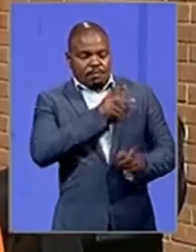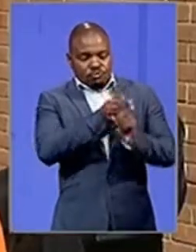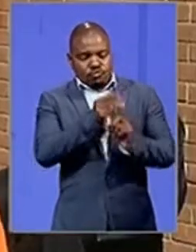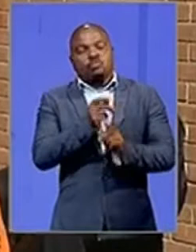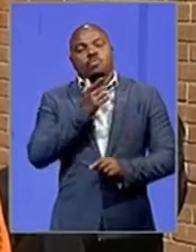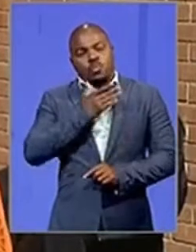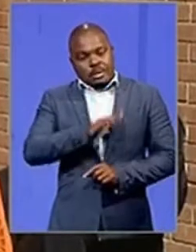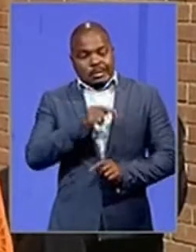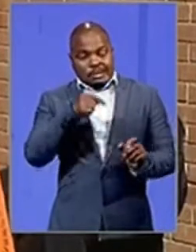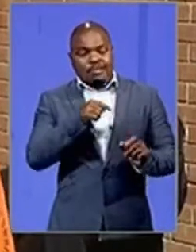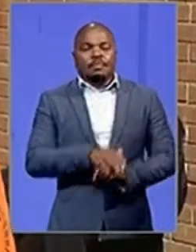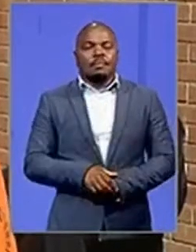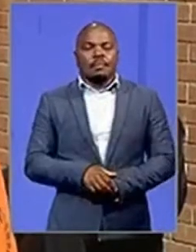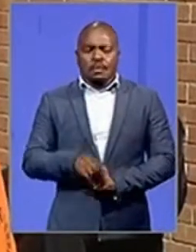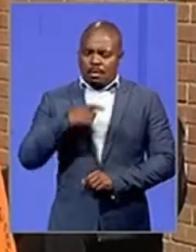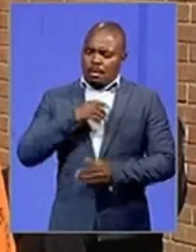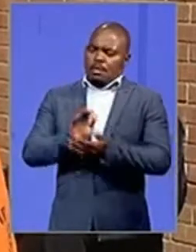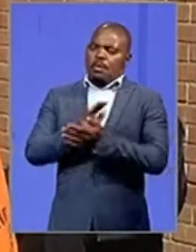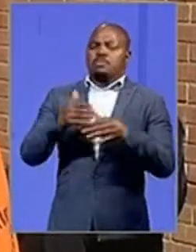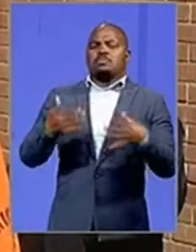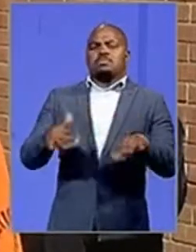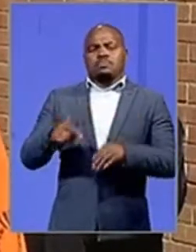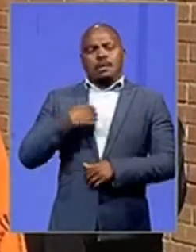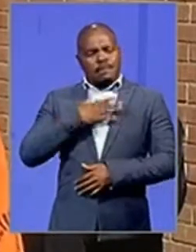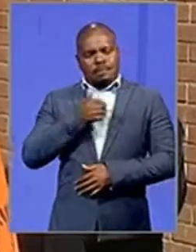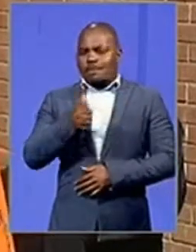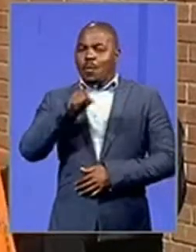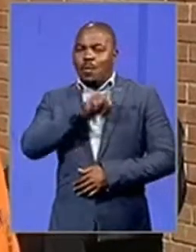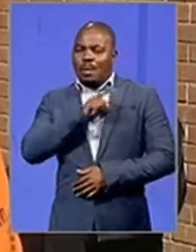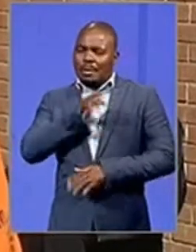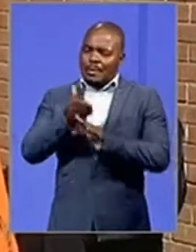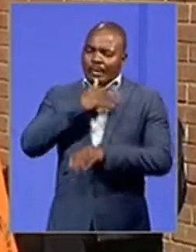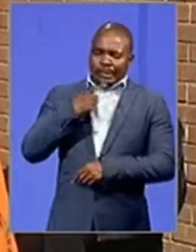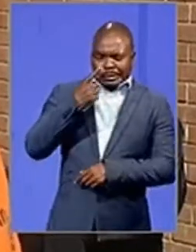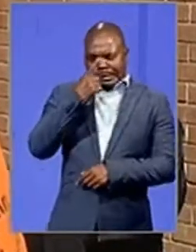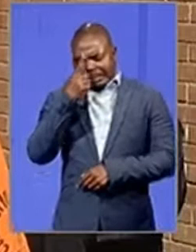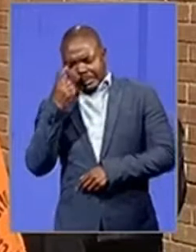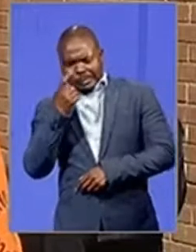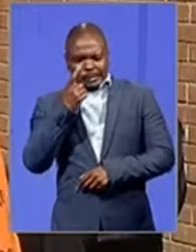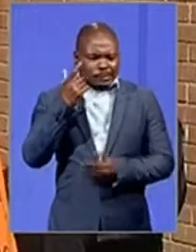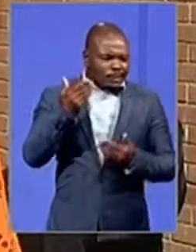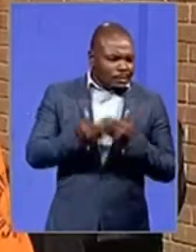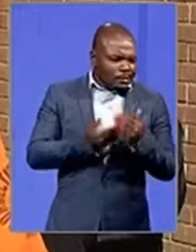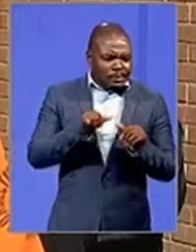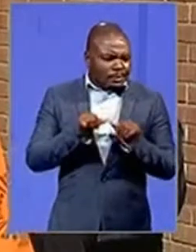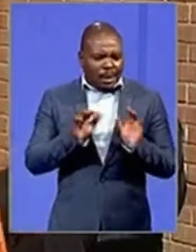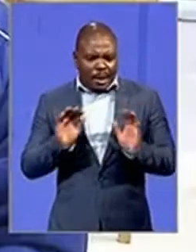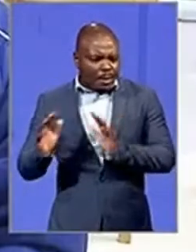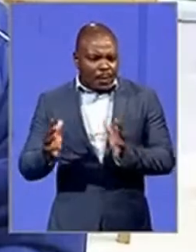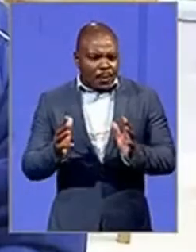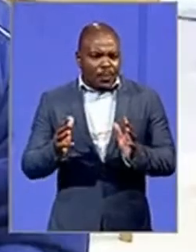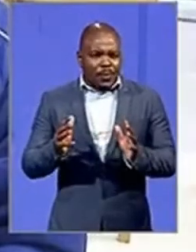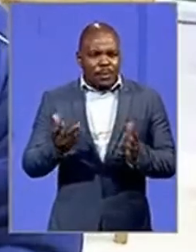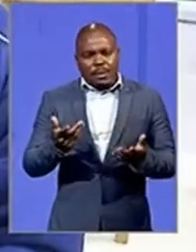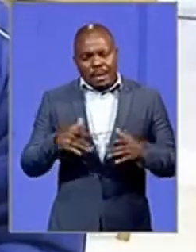Ke tumetse thata ke kutla pila because ke potso tsene re ipotsa tsona gore re tla heleletse re phetse o